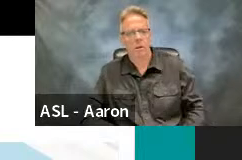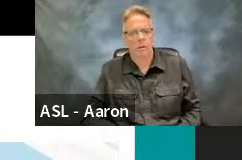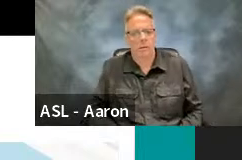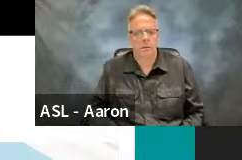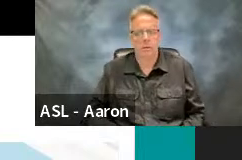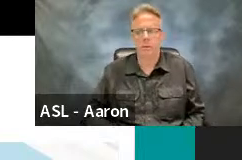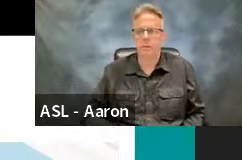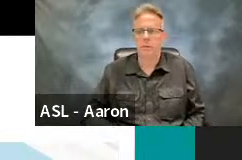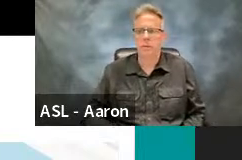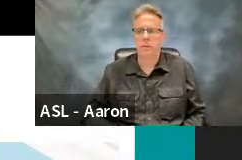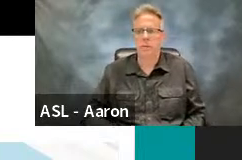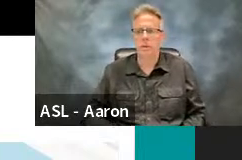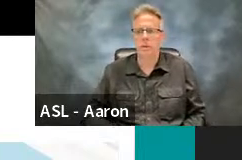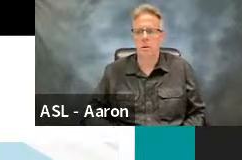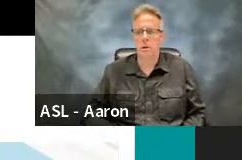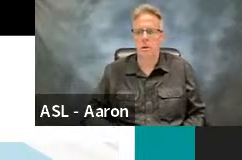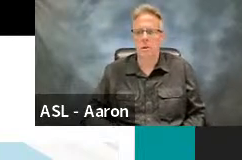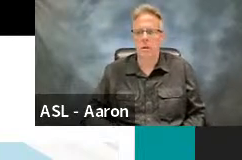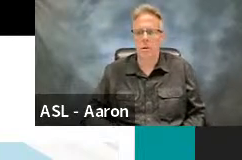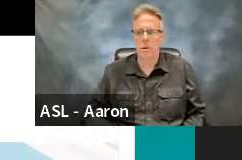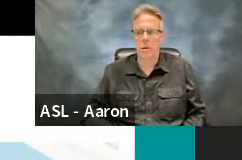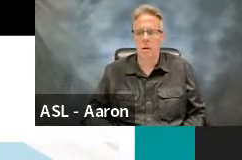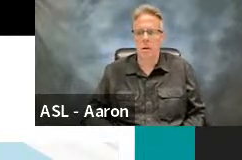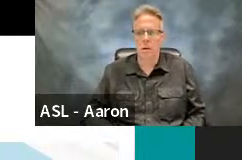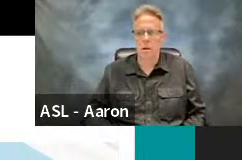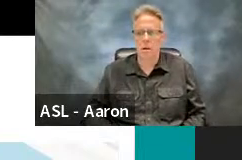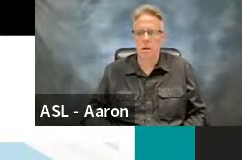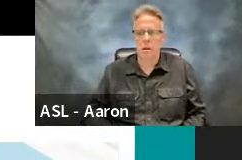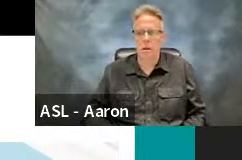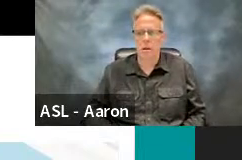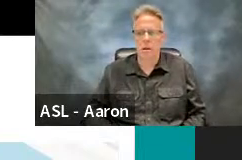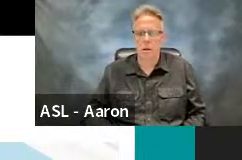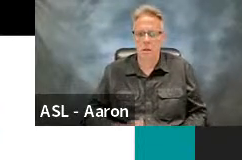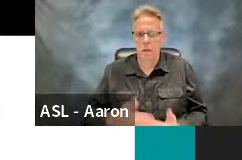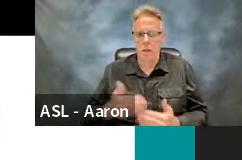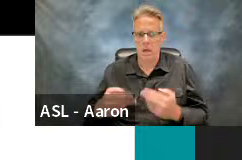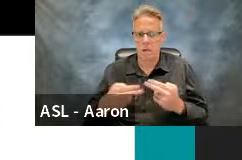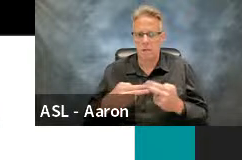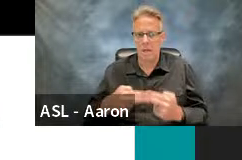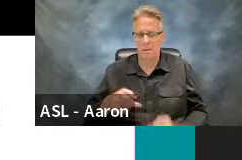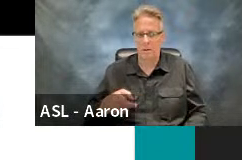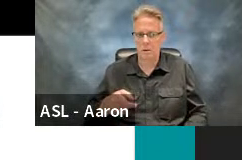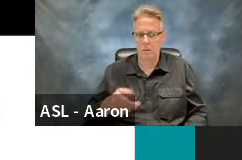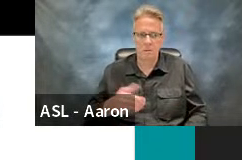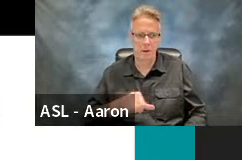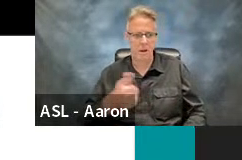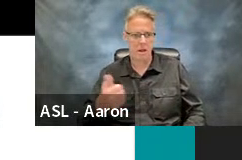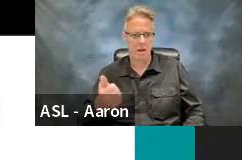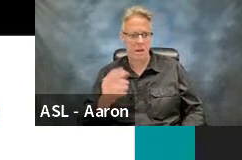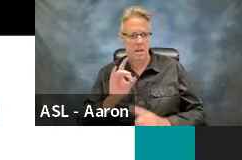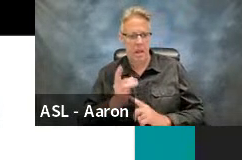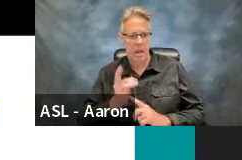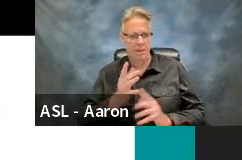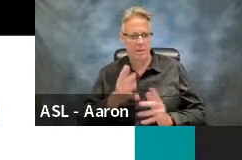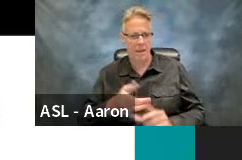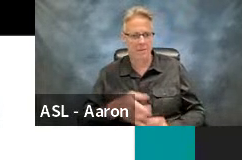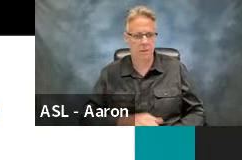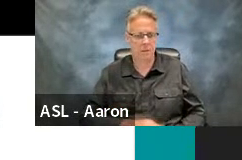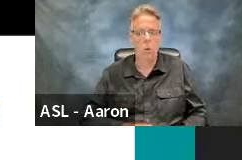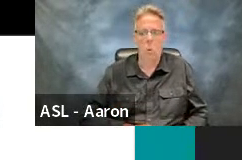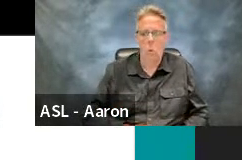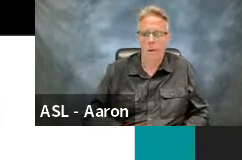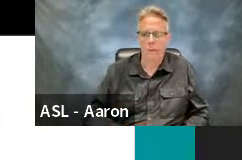Okay, Ms. Note. Yep. Keep no going. Other questions? Next slide. Probably about another 8 minutes left here. Okay.